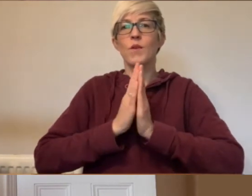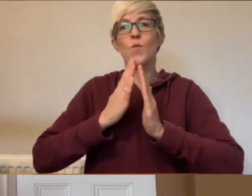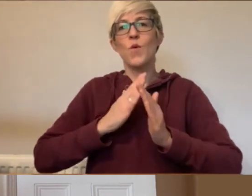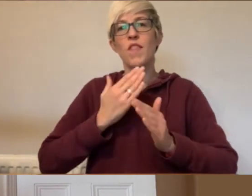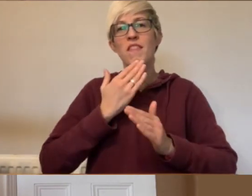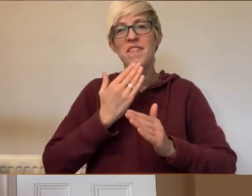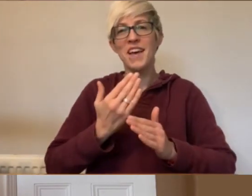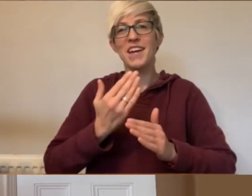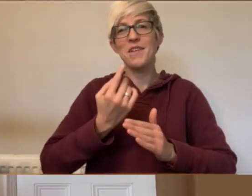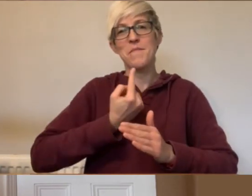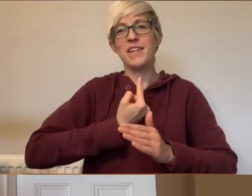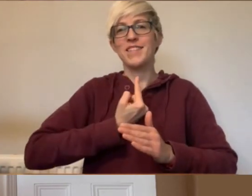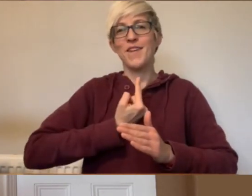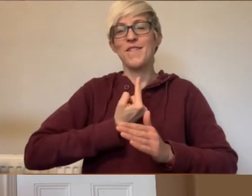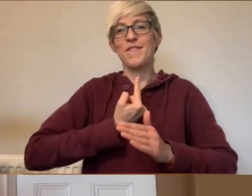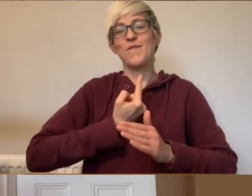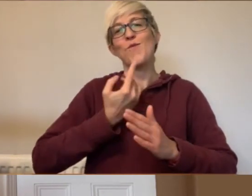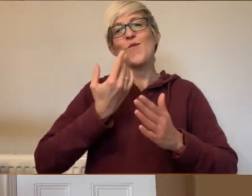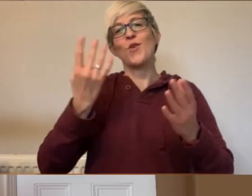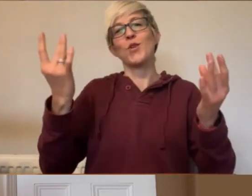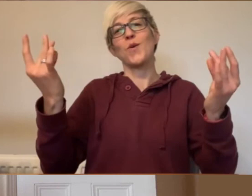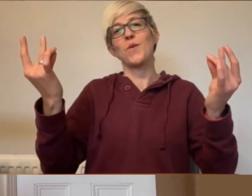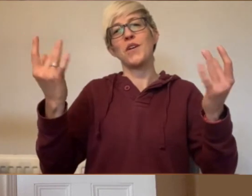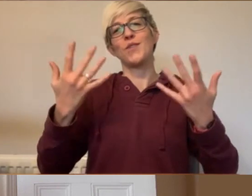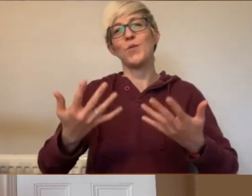and thanking yourself for practicing yoga today.